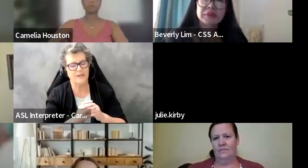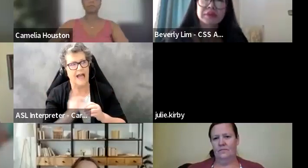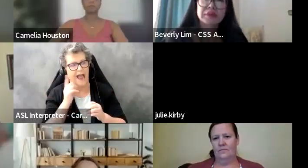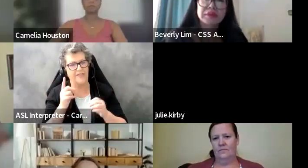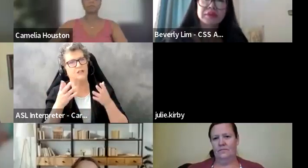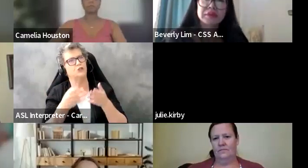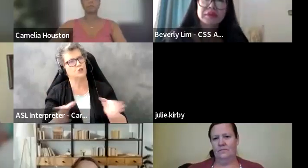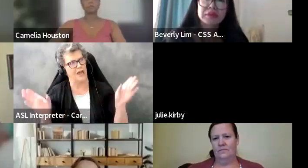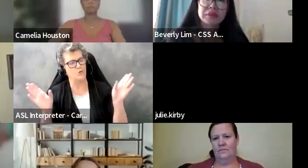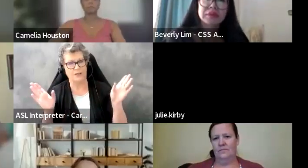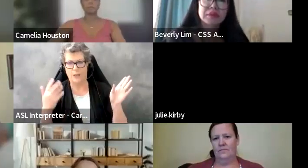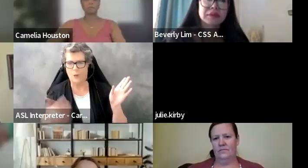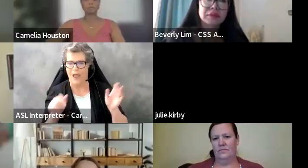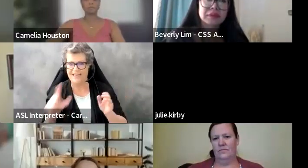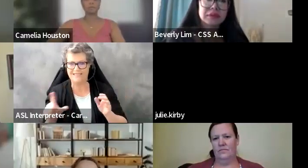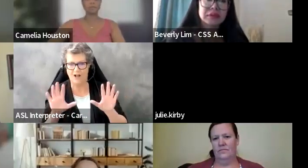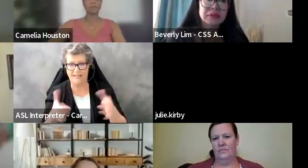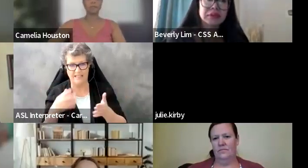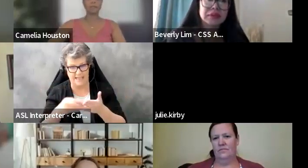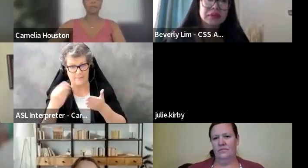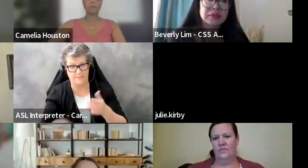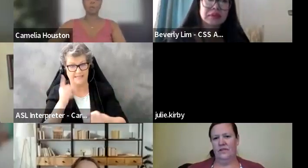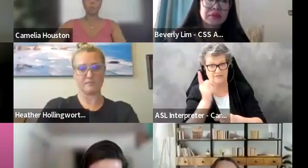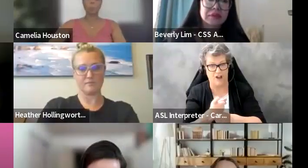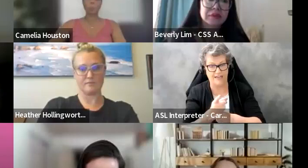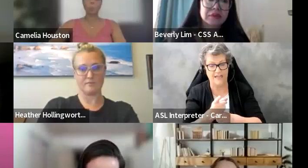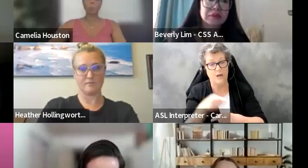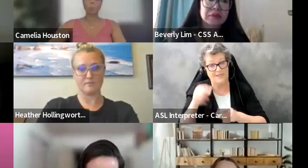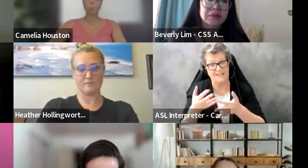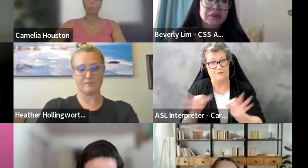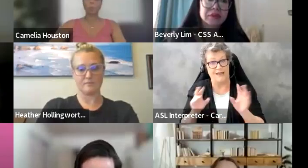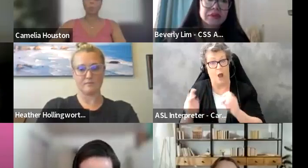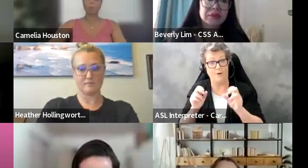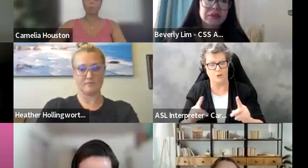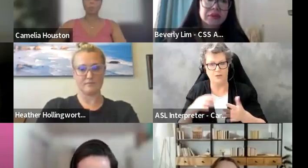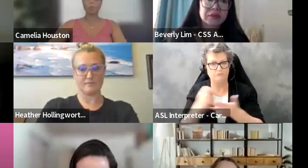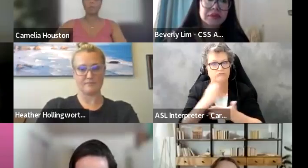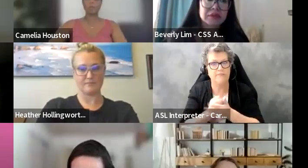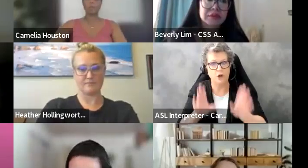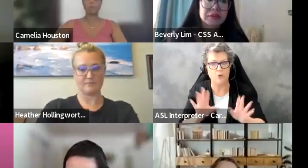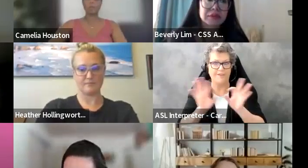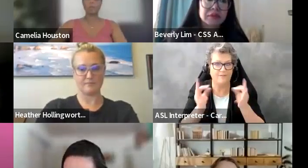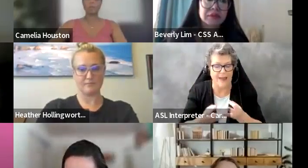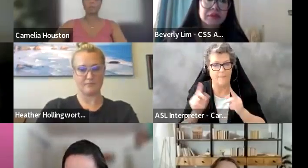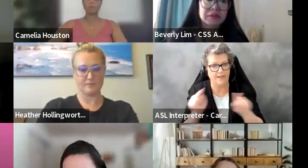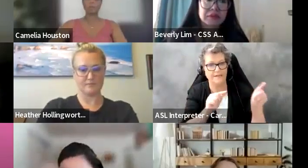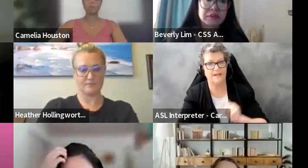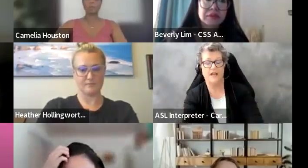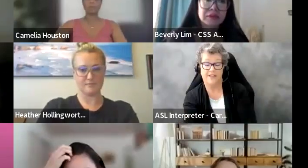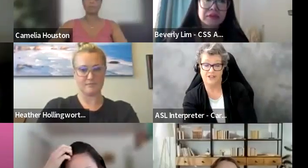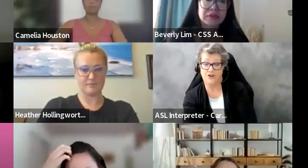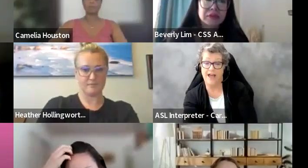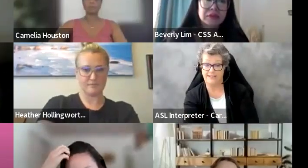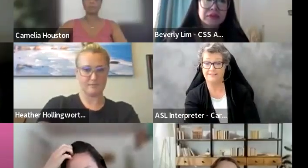generally they can be quite expensive, the classes can be, right, Rima? So these free opportunities are great for families.